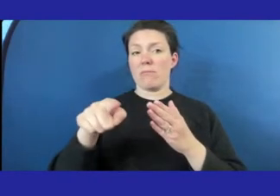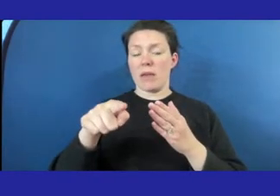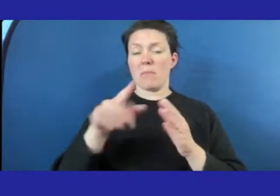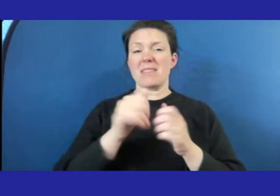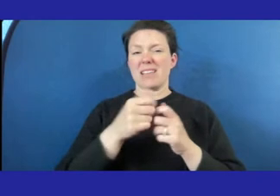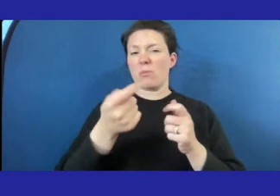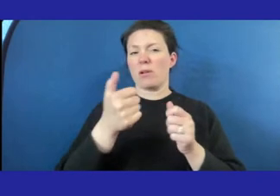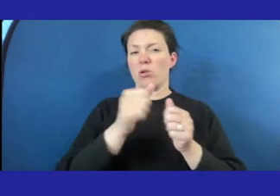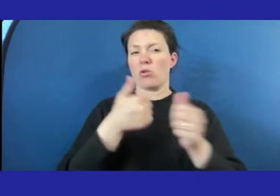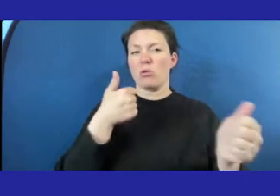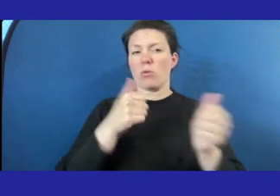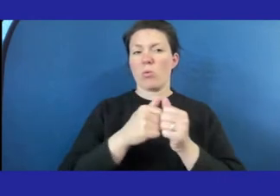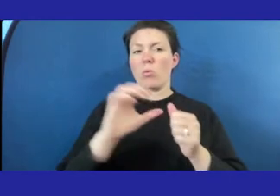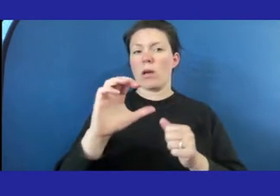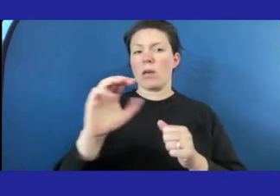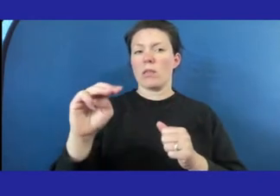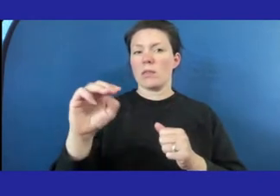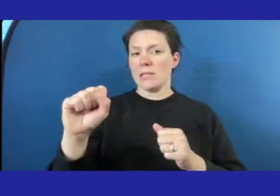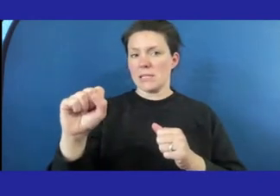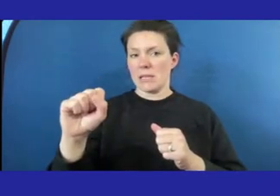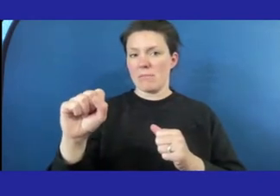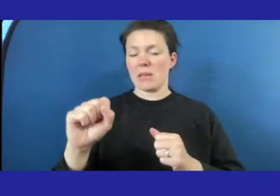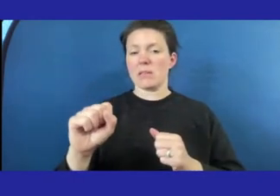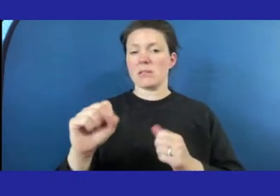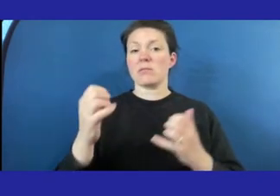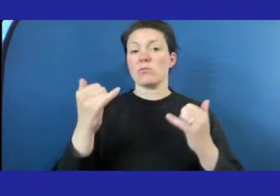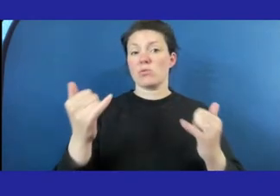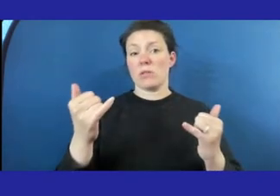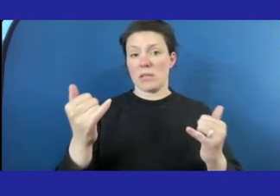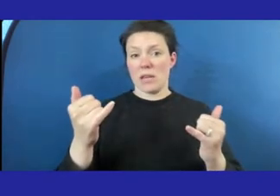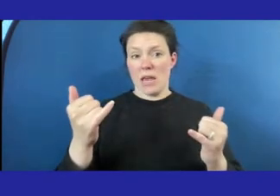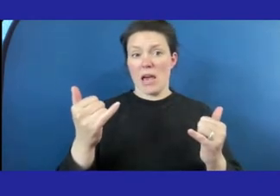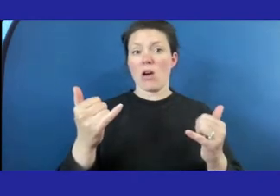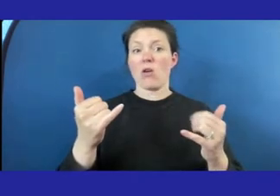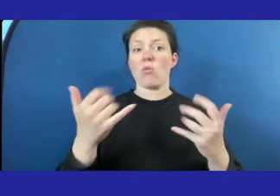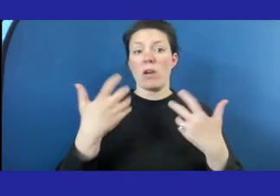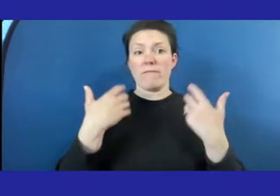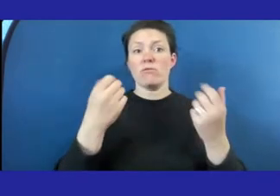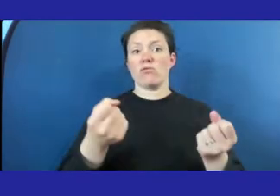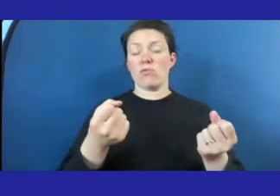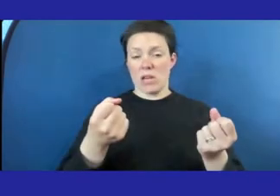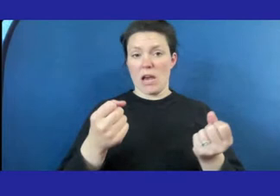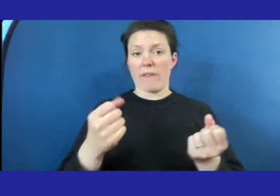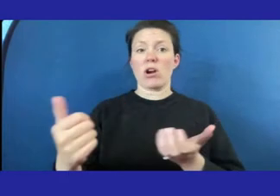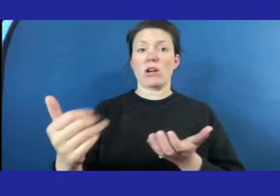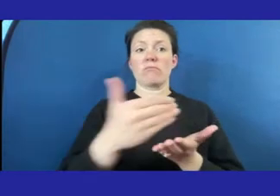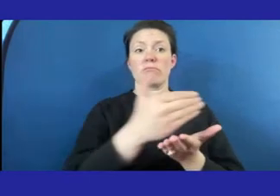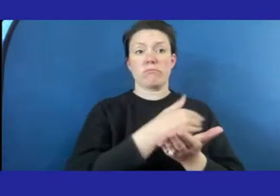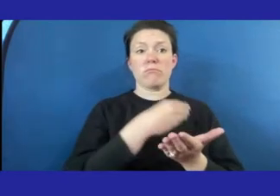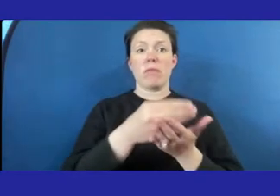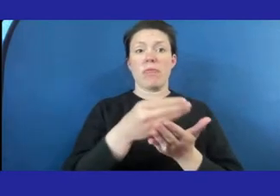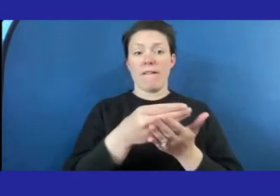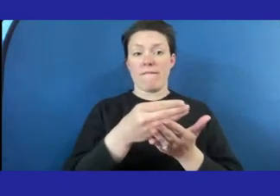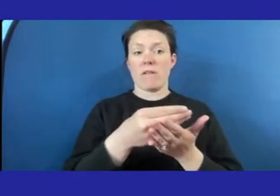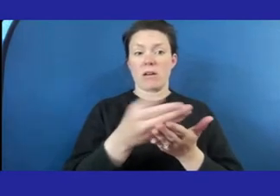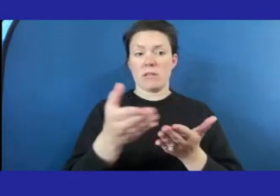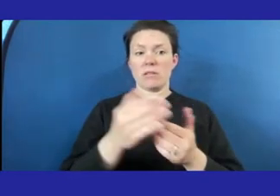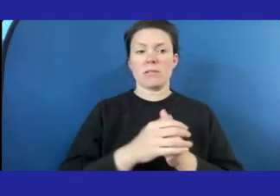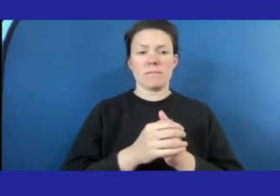got behind with CMS. So we've actually managed to recover those funds. So that's what's helping the bottom line